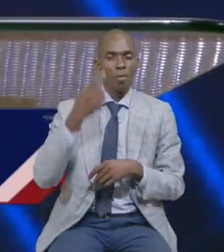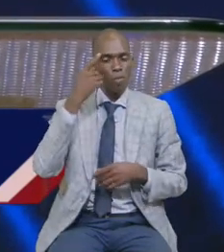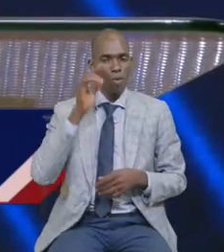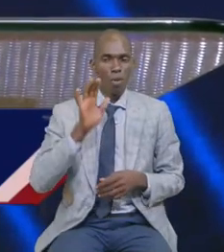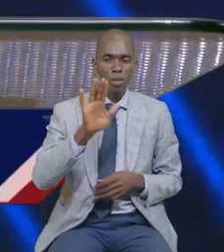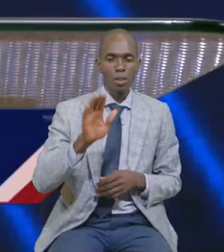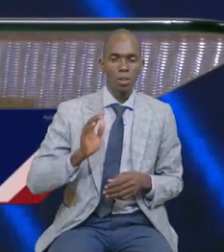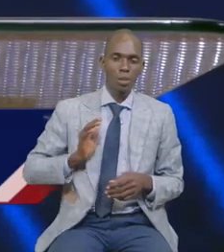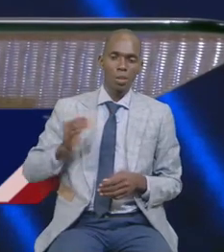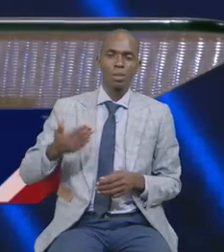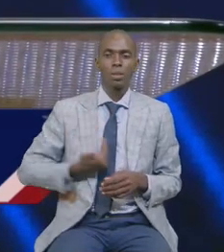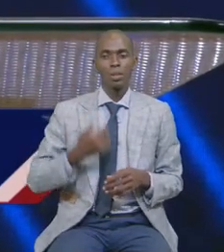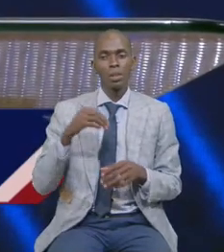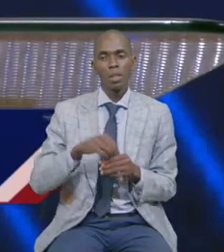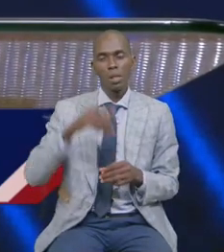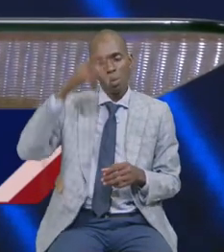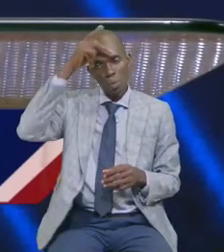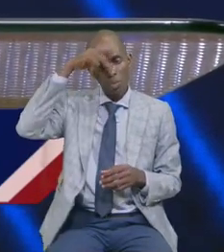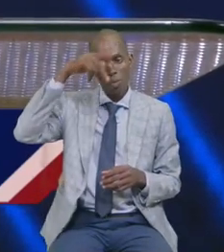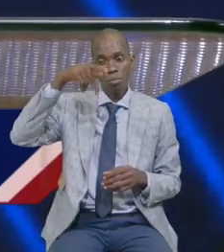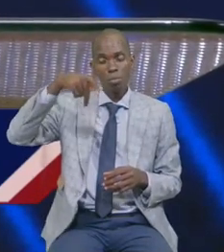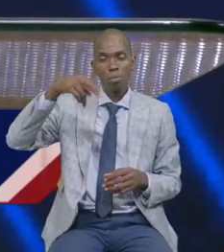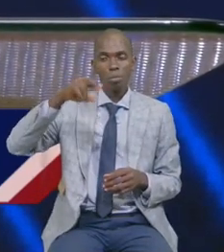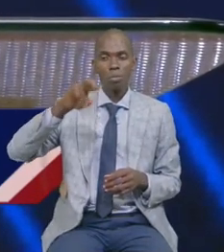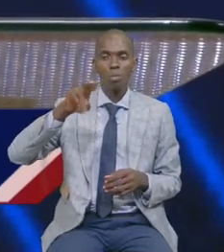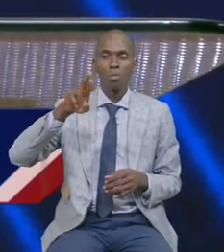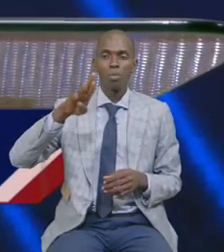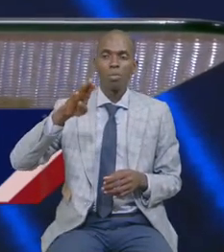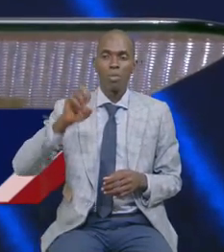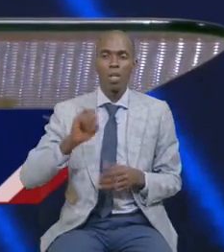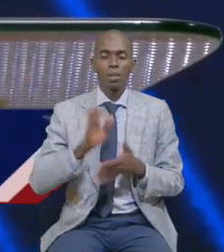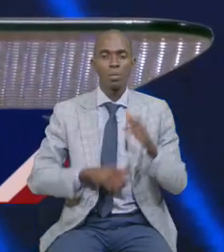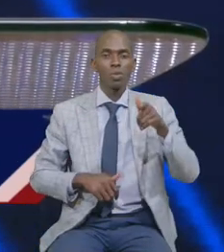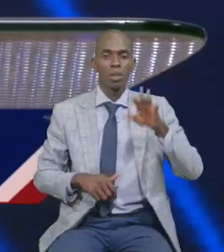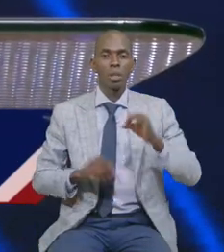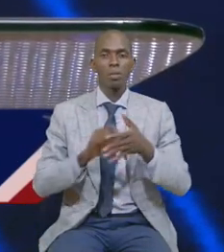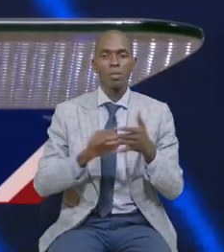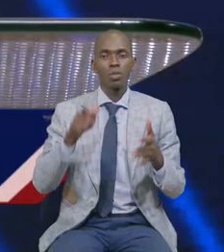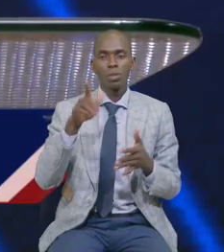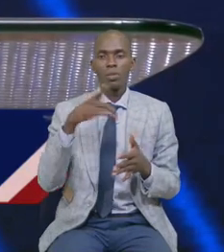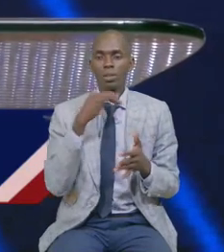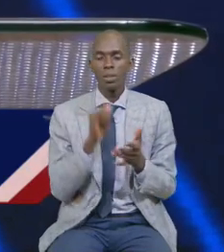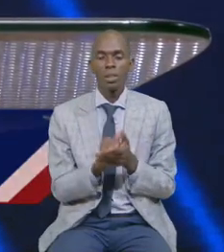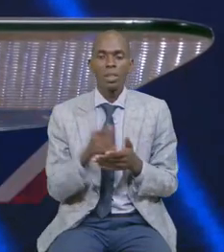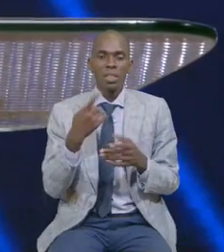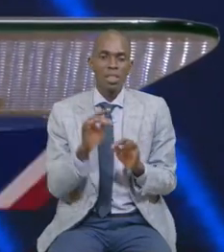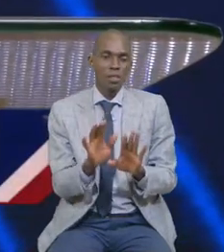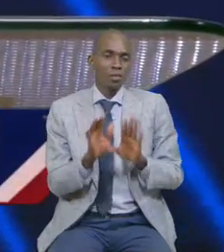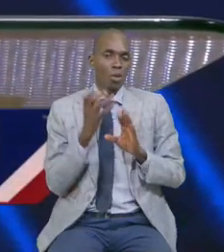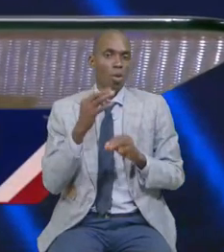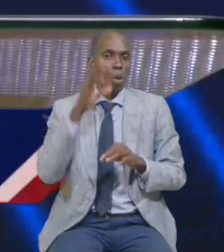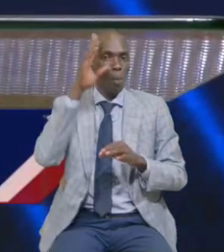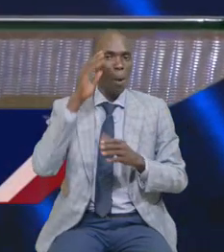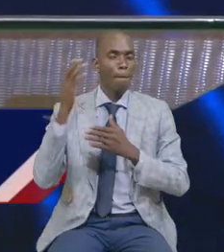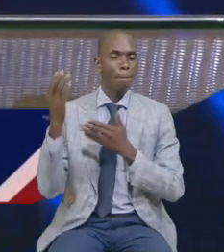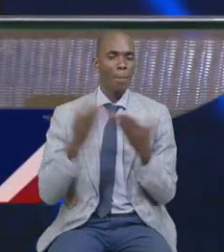it helps us in Proverbs chapter 29 25 it says the fear of man bringeth